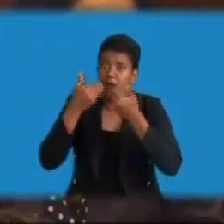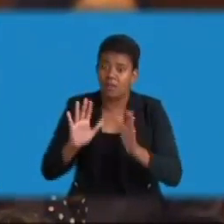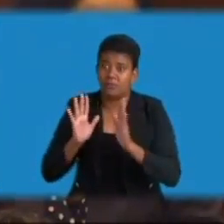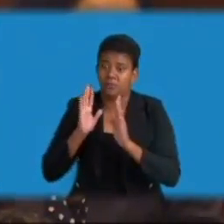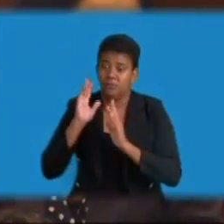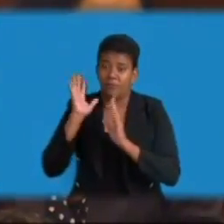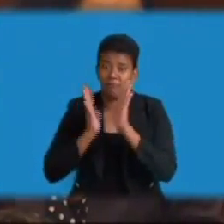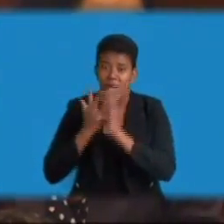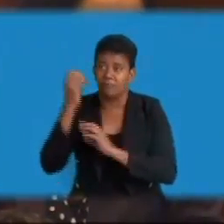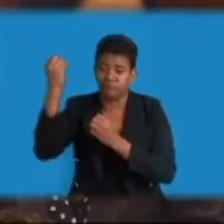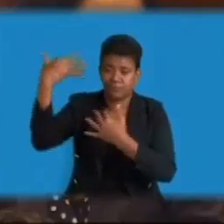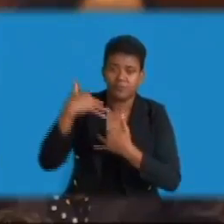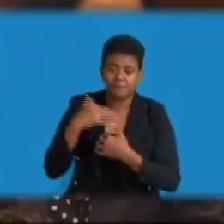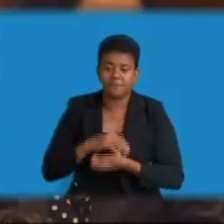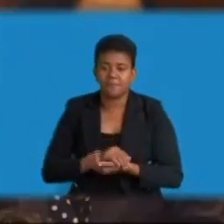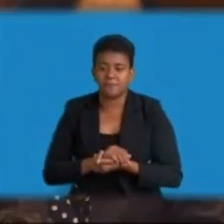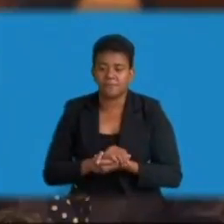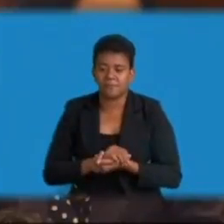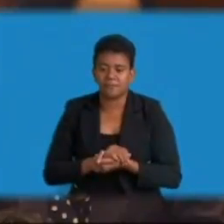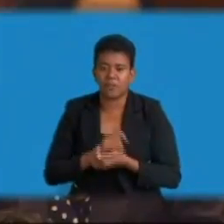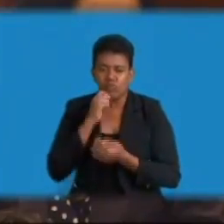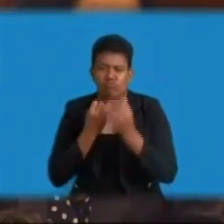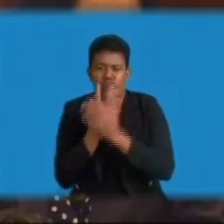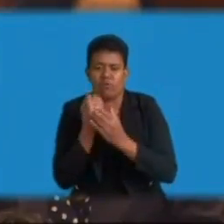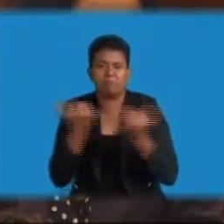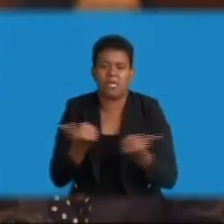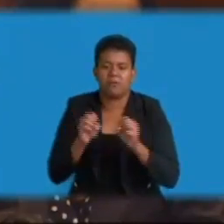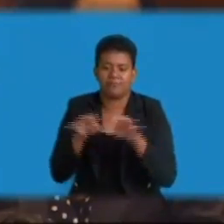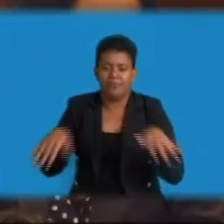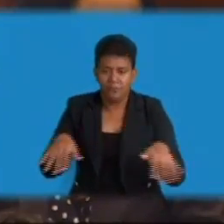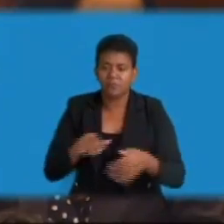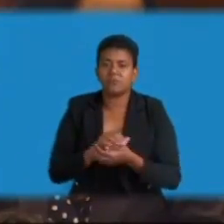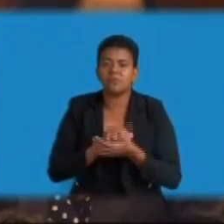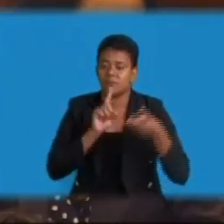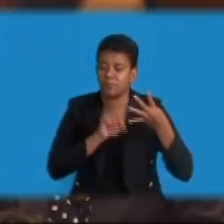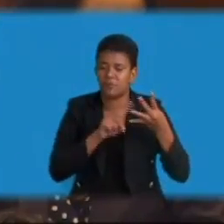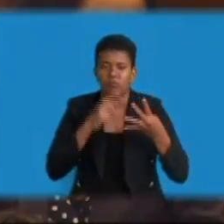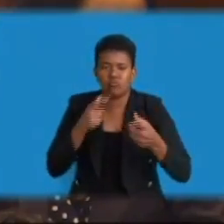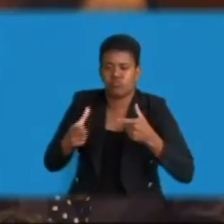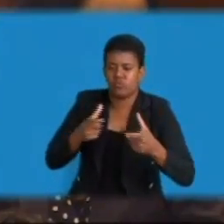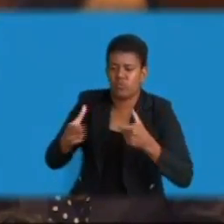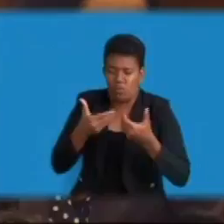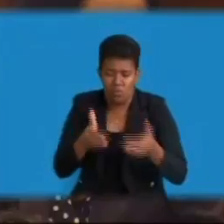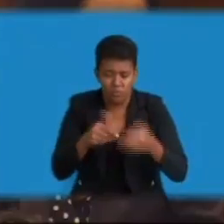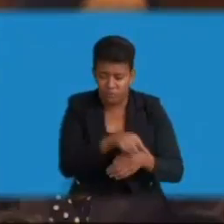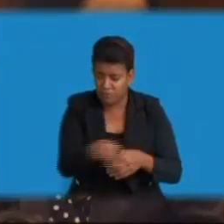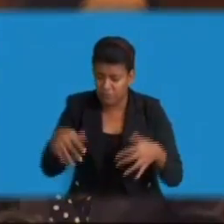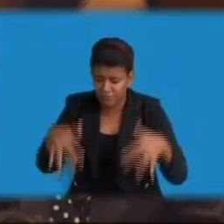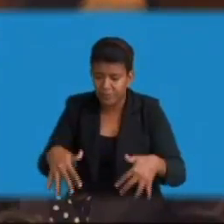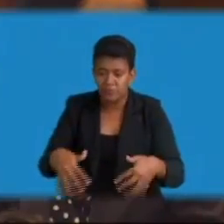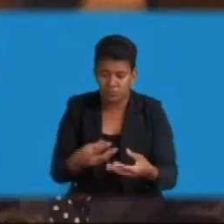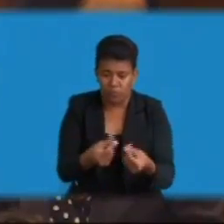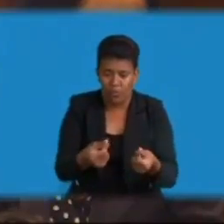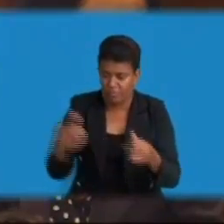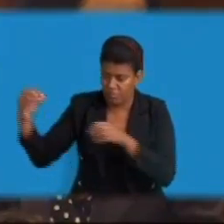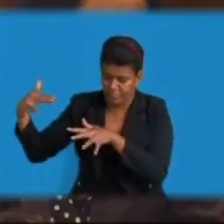establishing the total area estimate of mangroves in Fiji, the rate of mangrove loss and the impacts of dredging, soil dumping